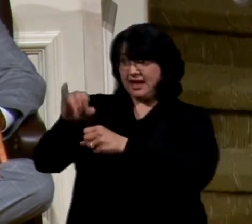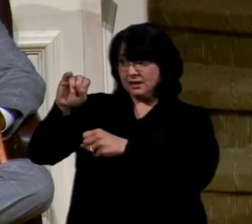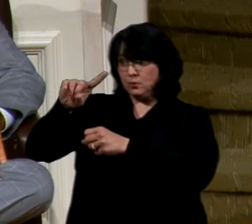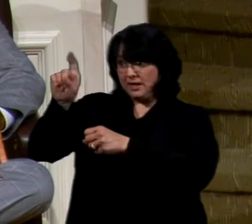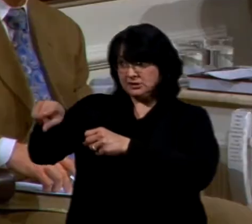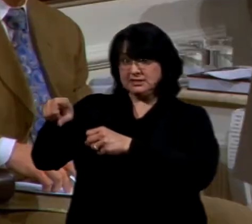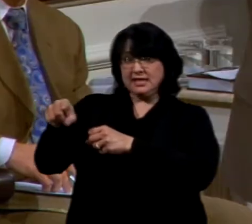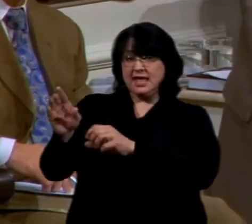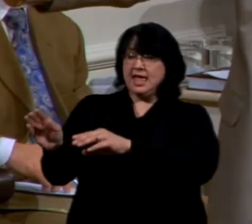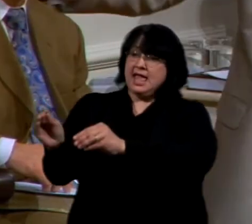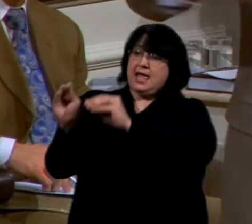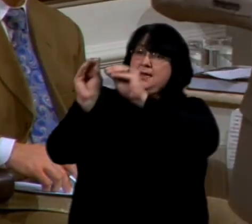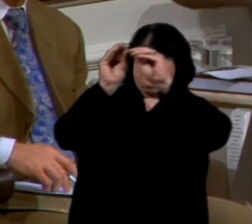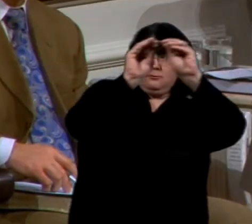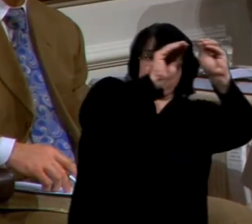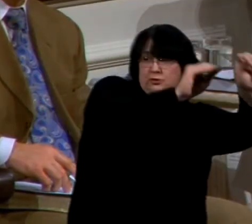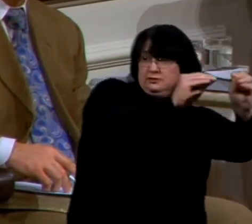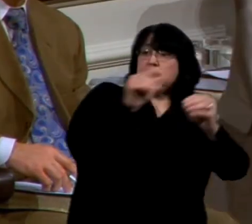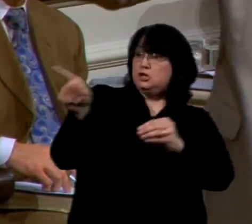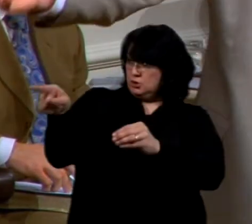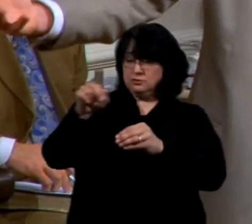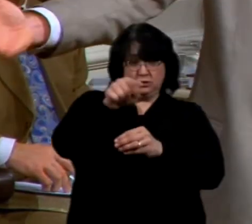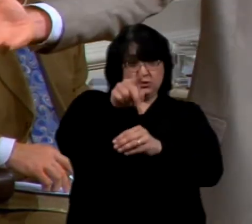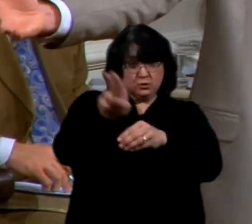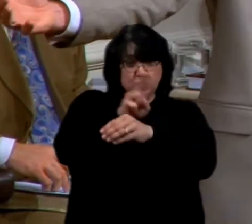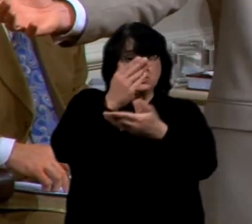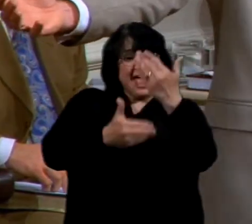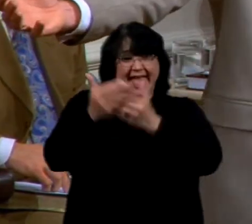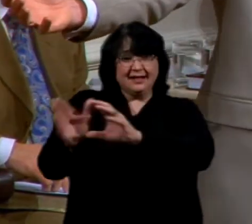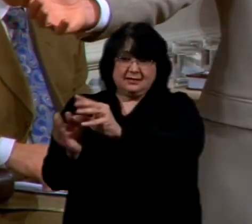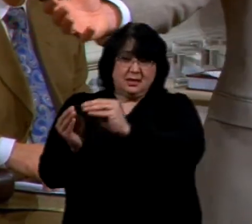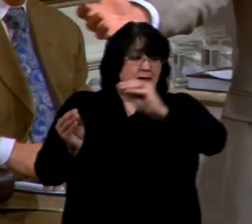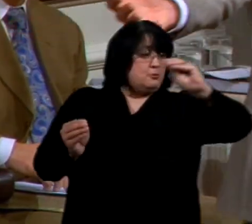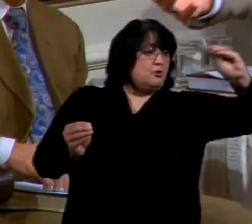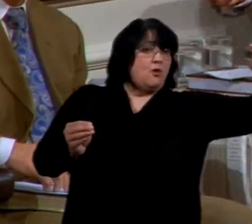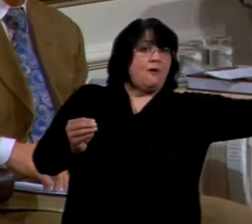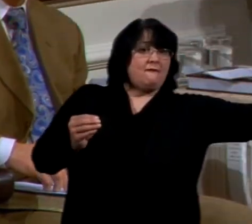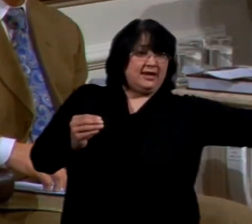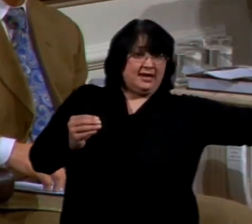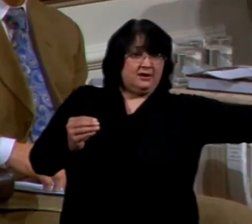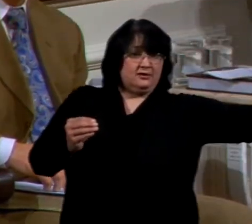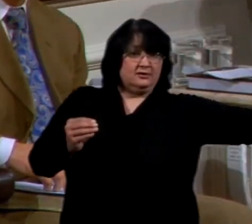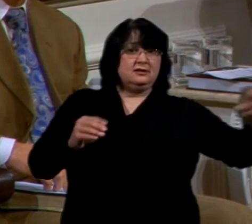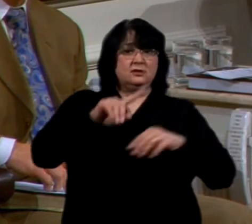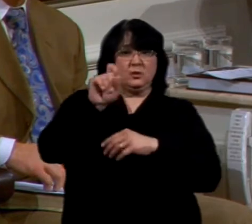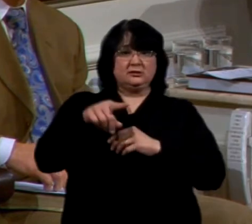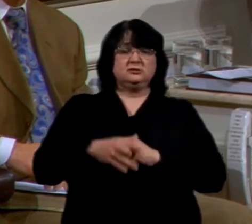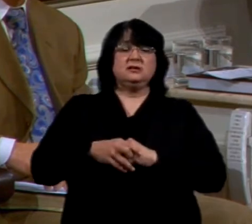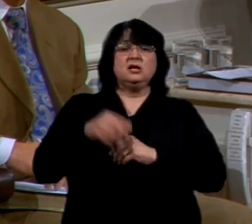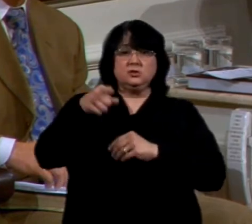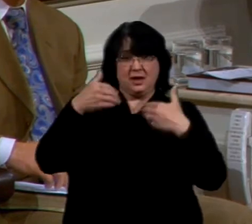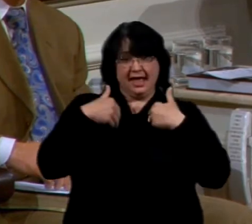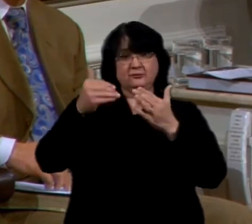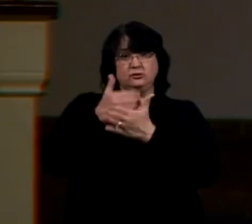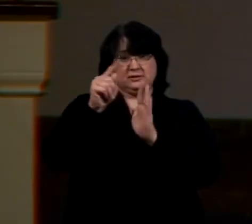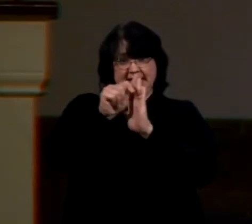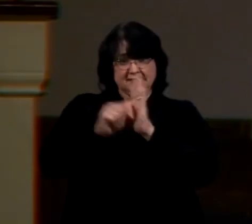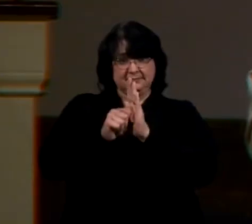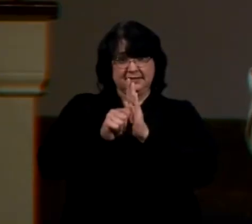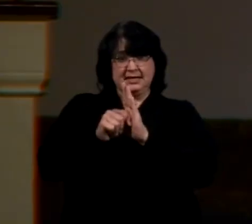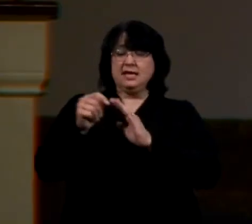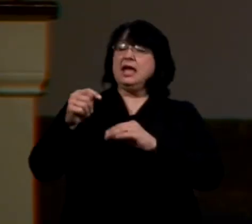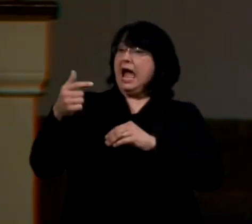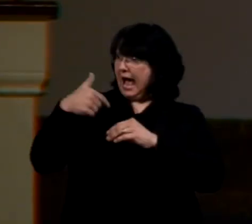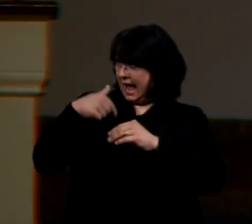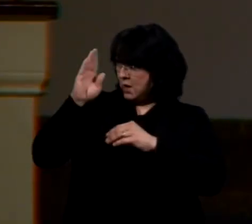could I set it over here? And you're gonna put your hand way out over here. You still got your New Testament here. And let me finish